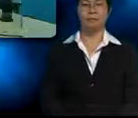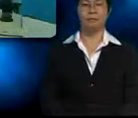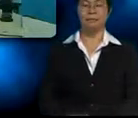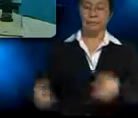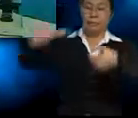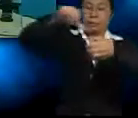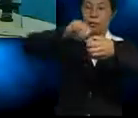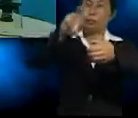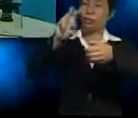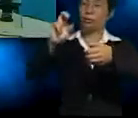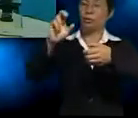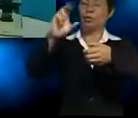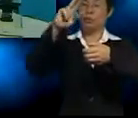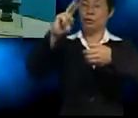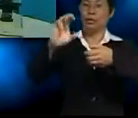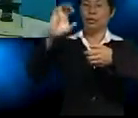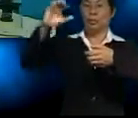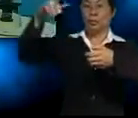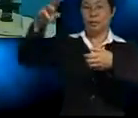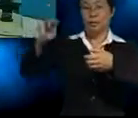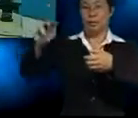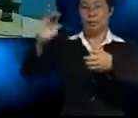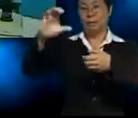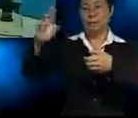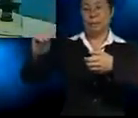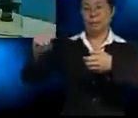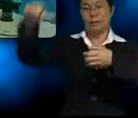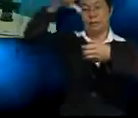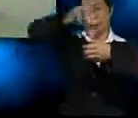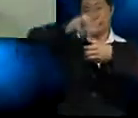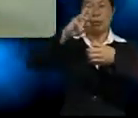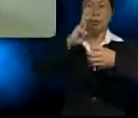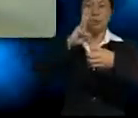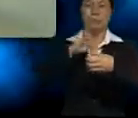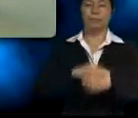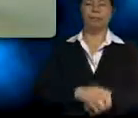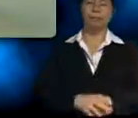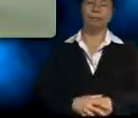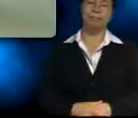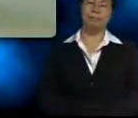Pour 20 cubic centimeters of filtrate into a beaker.